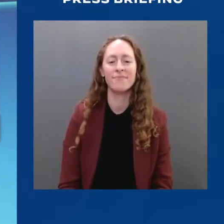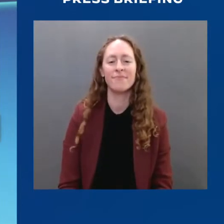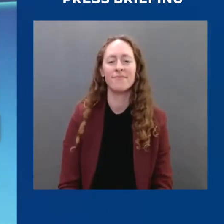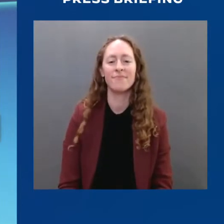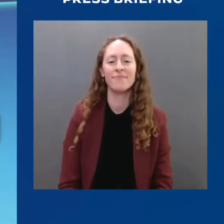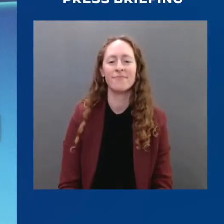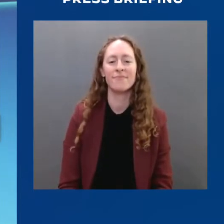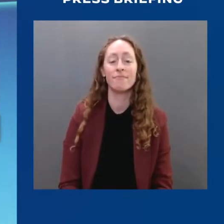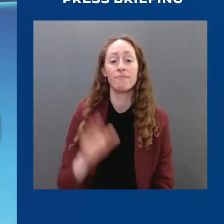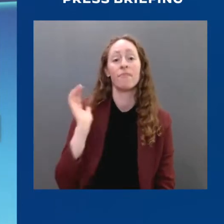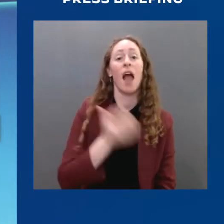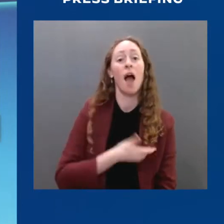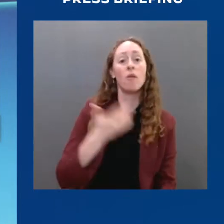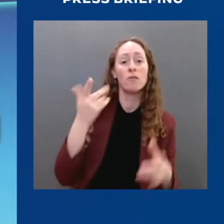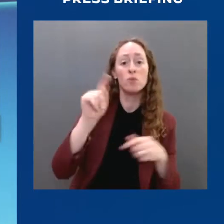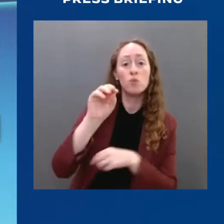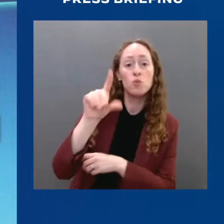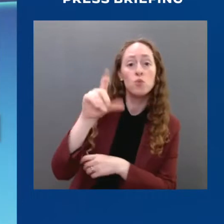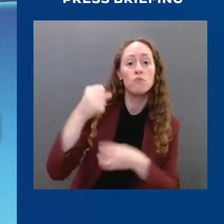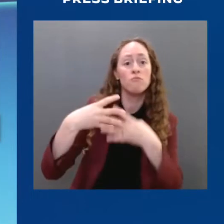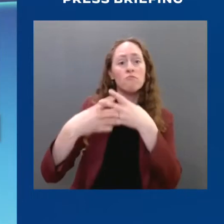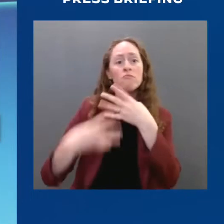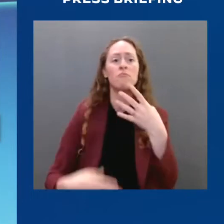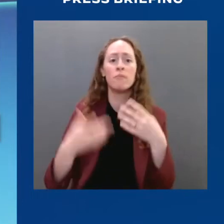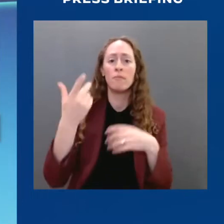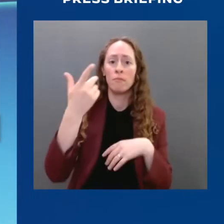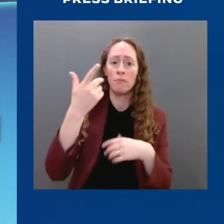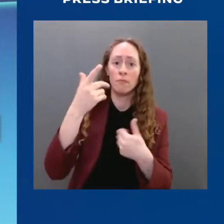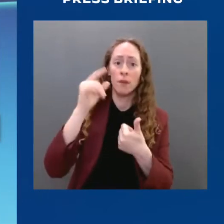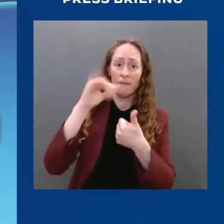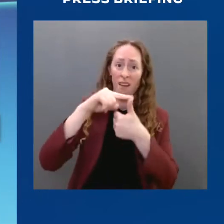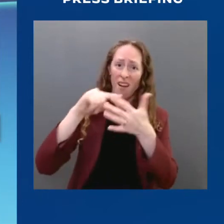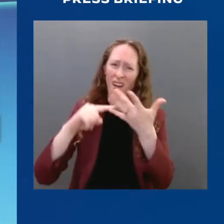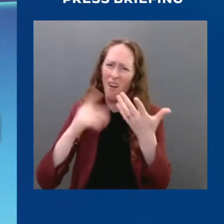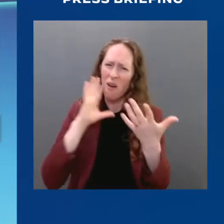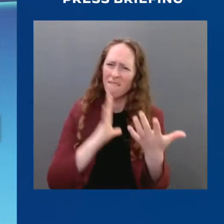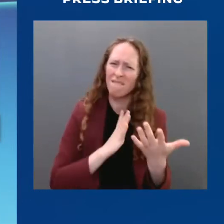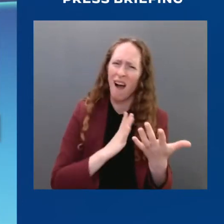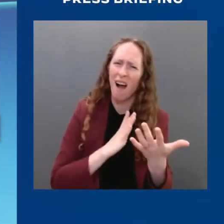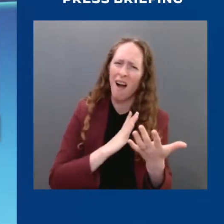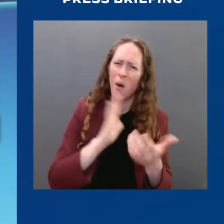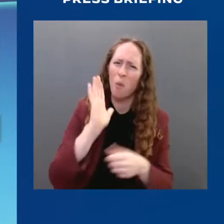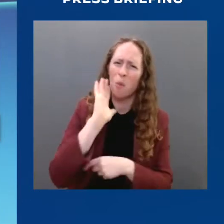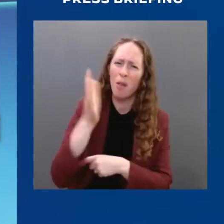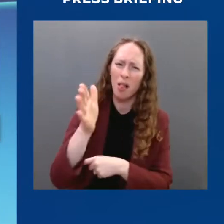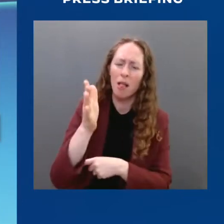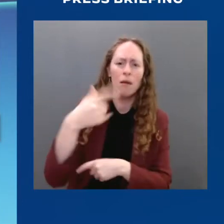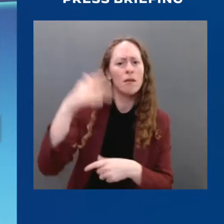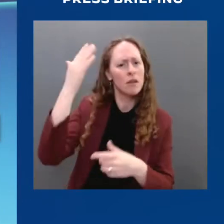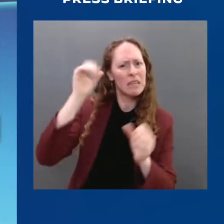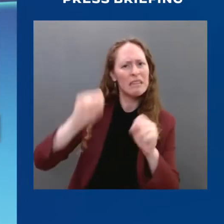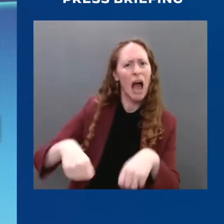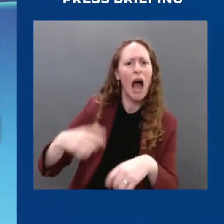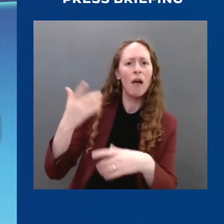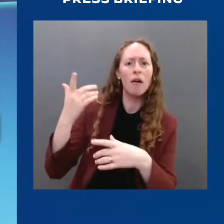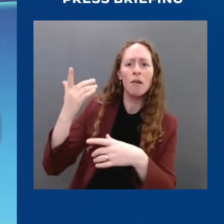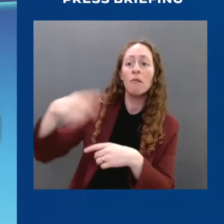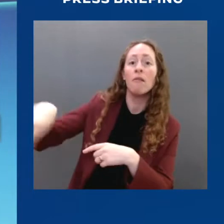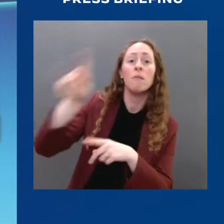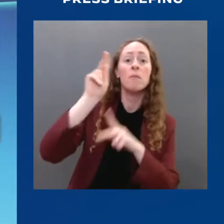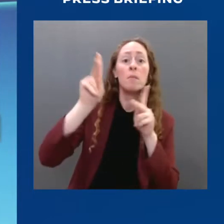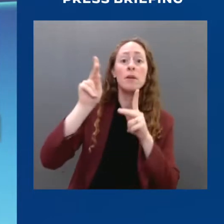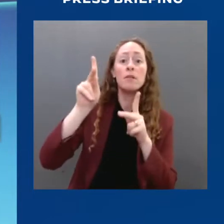most COVID-19 deaths are preventable. Our strategy to manage BA5 relies on making sure